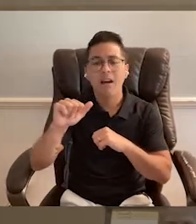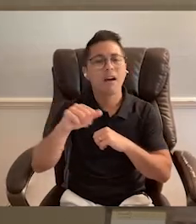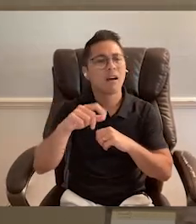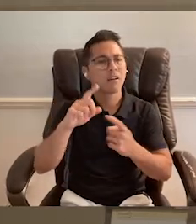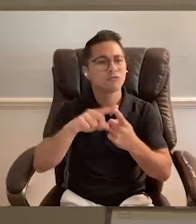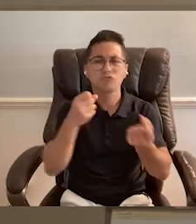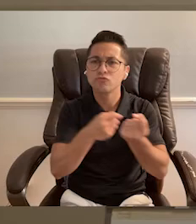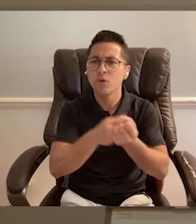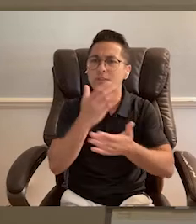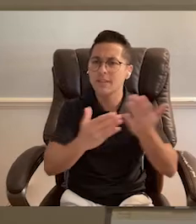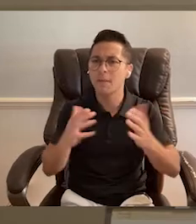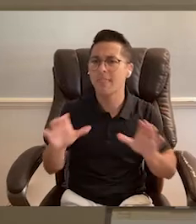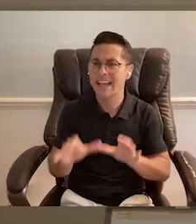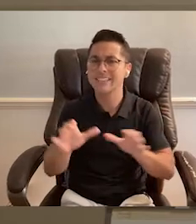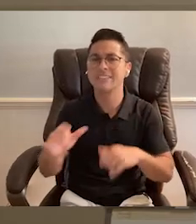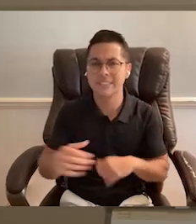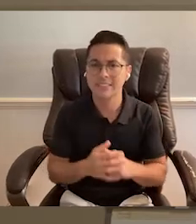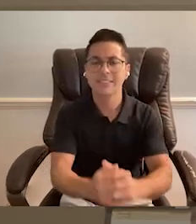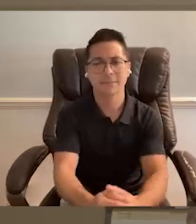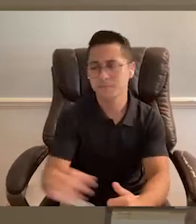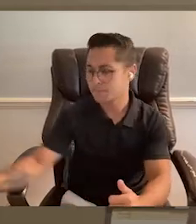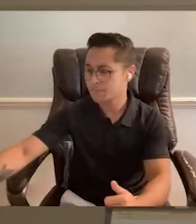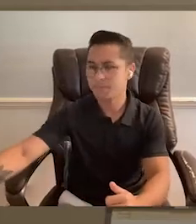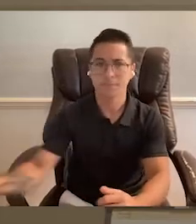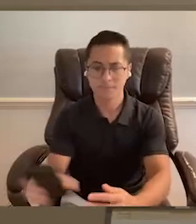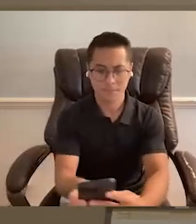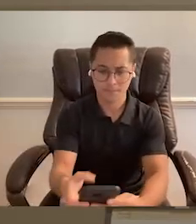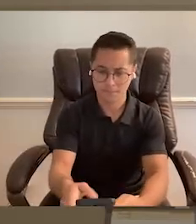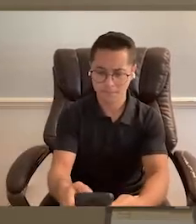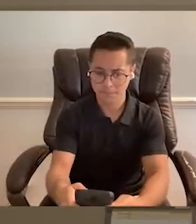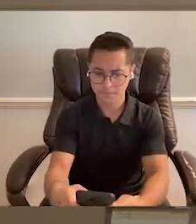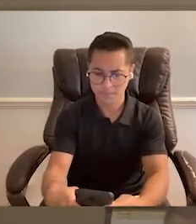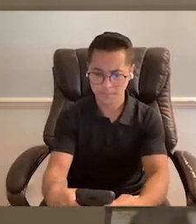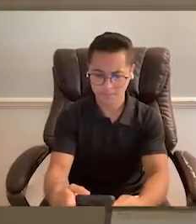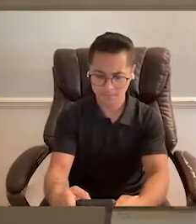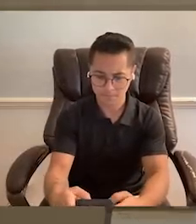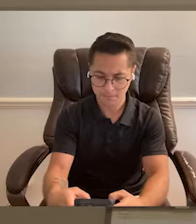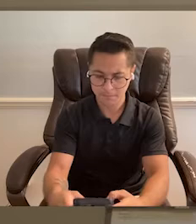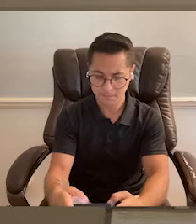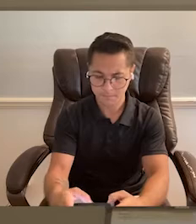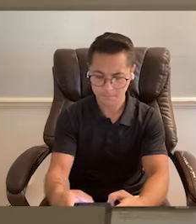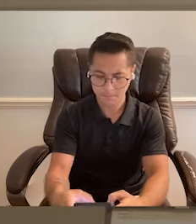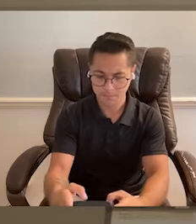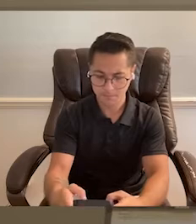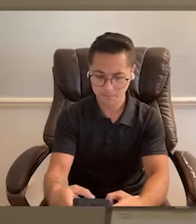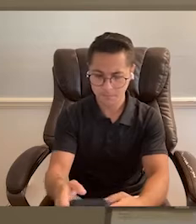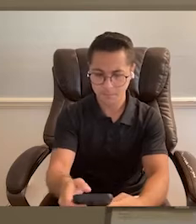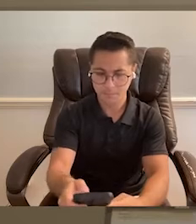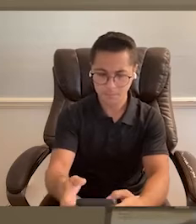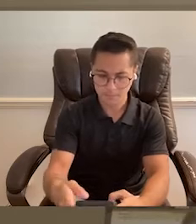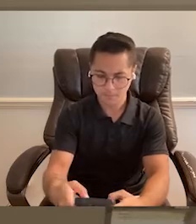field, where there's a need for a device or something that would increase